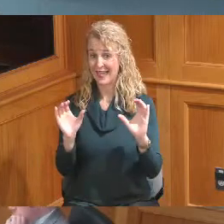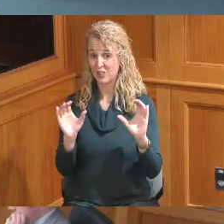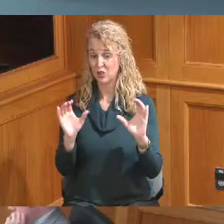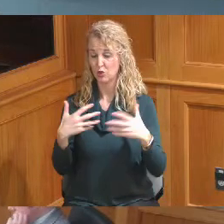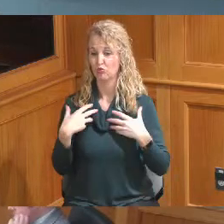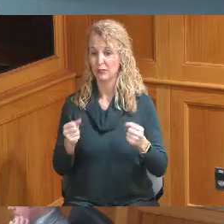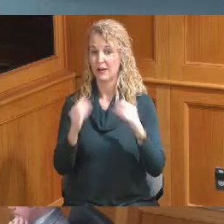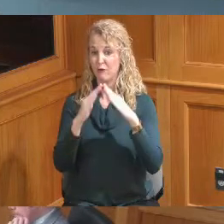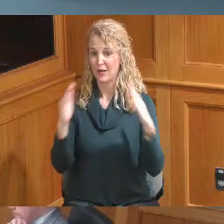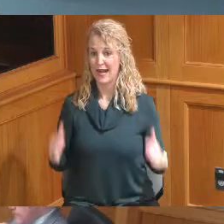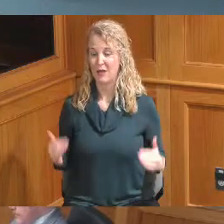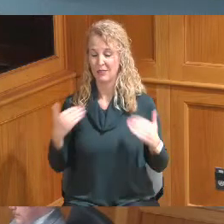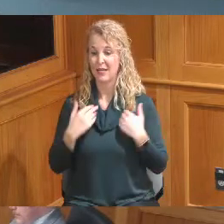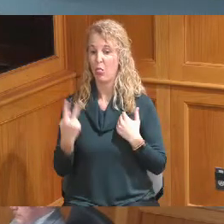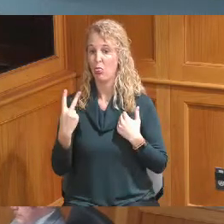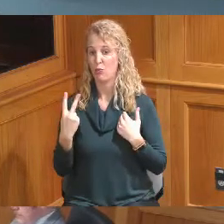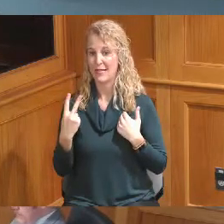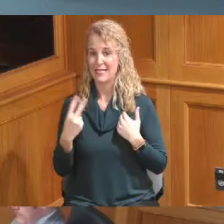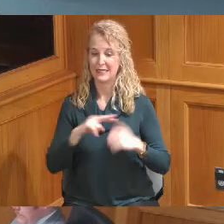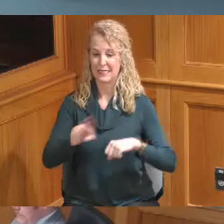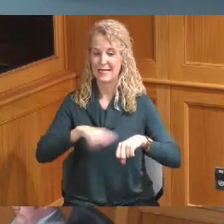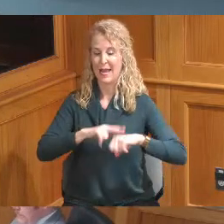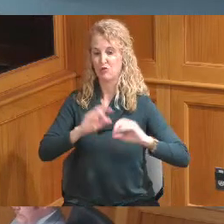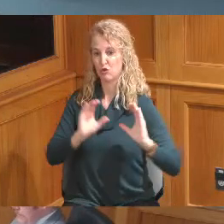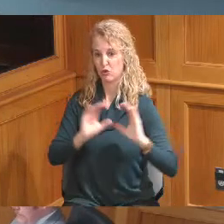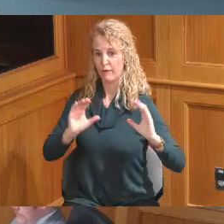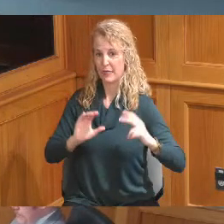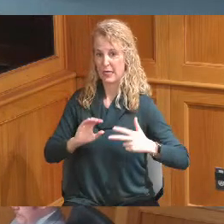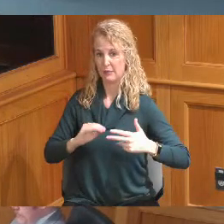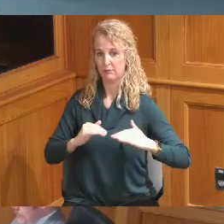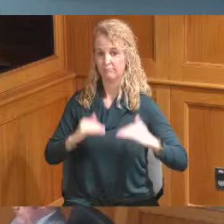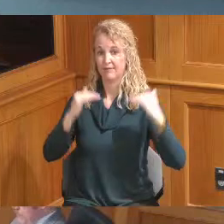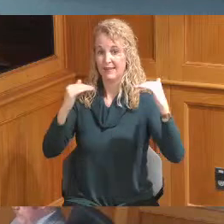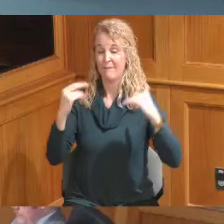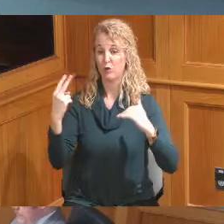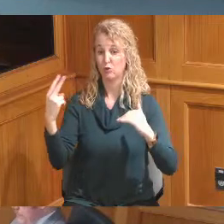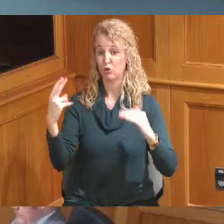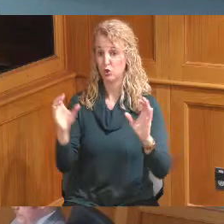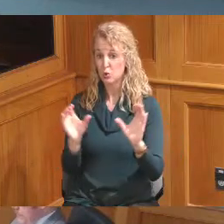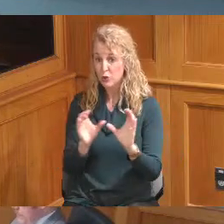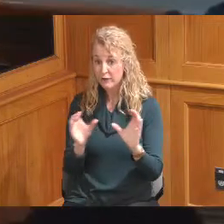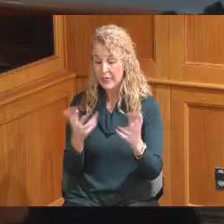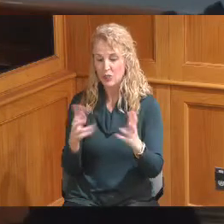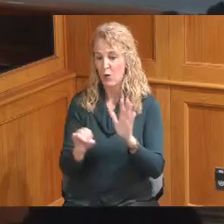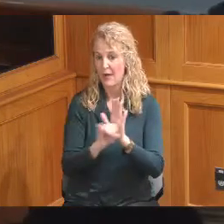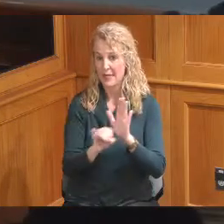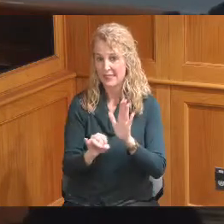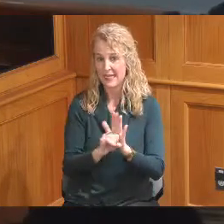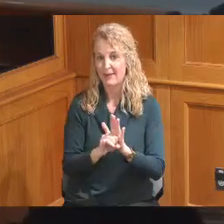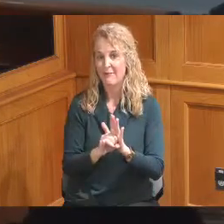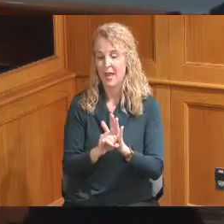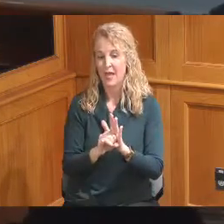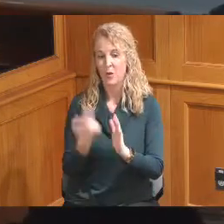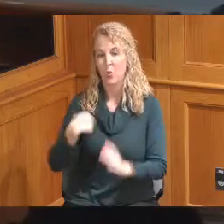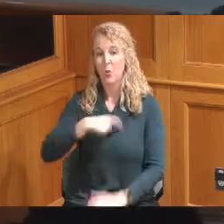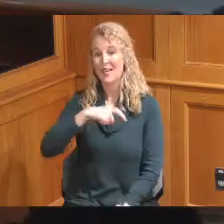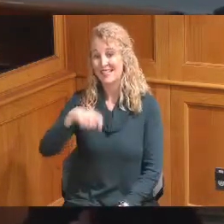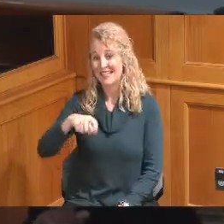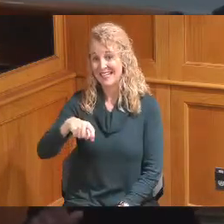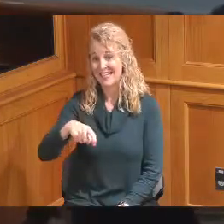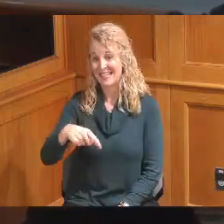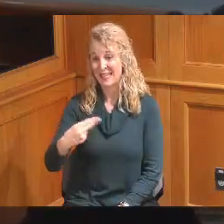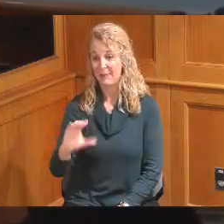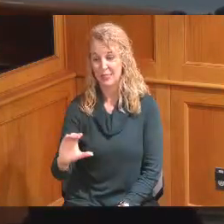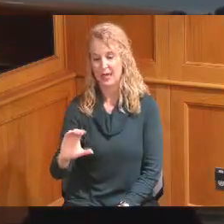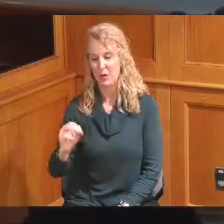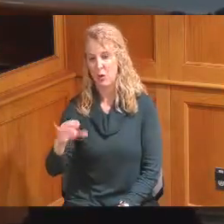recovery housing, there's 3 levels of certification, and level 2 certification has been identified as a strong need, not just in Hamilton County, but